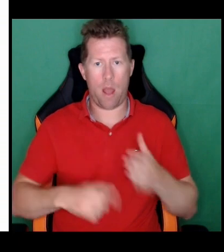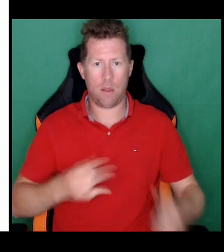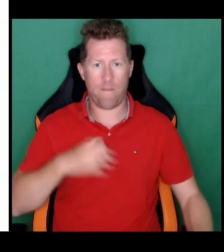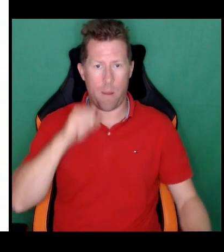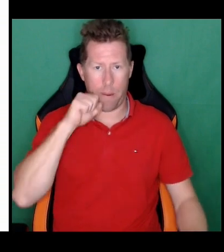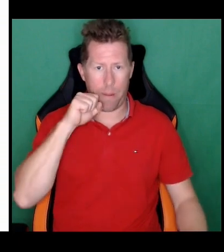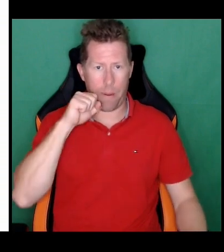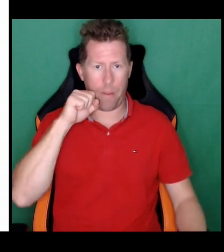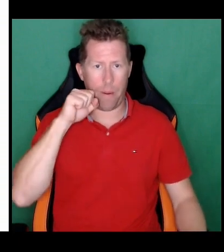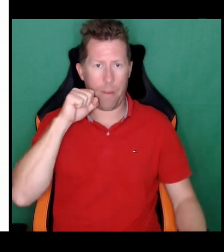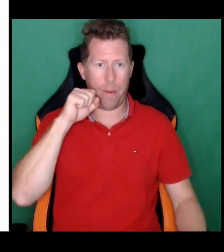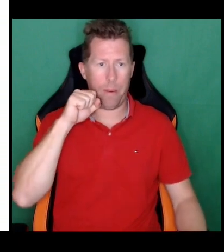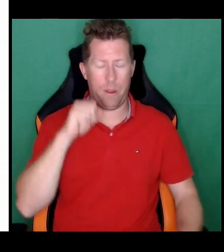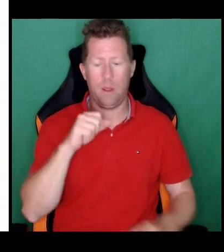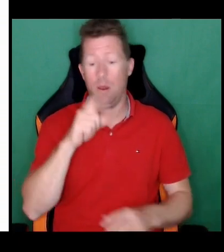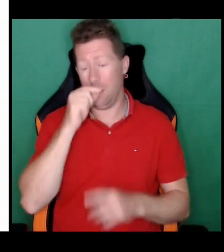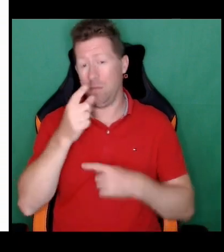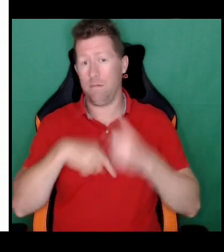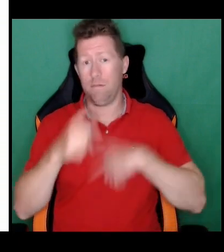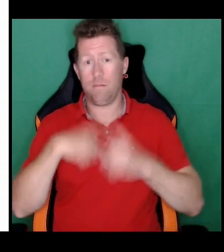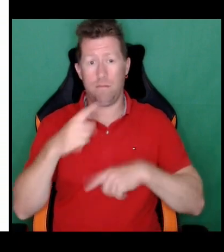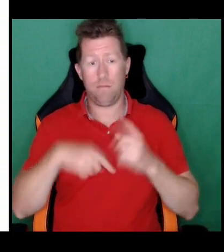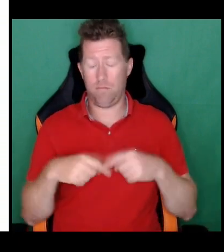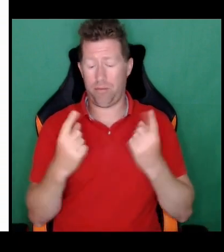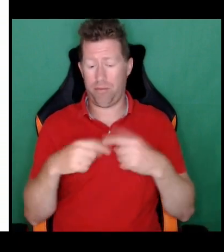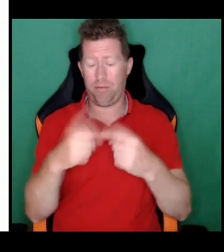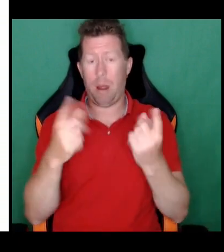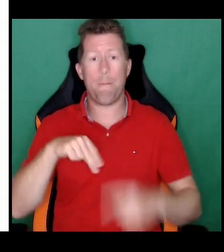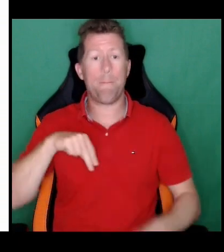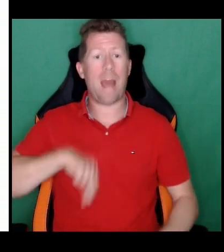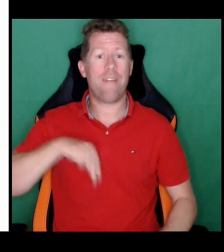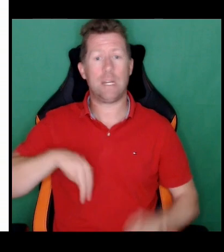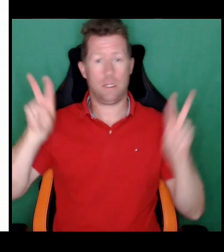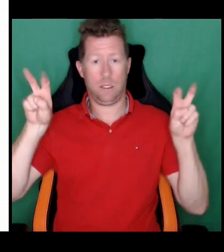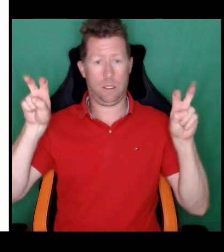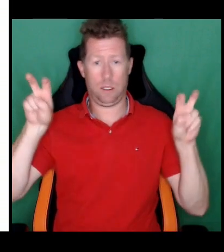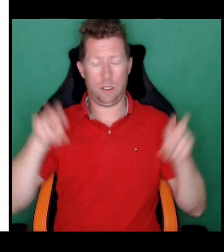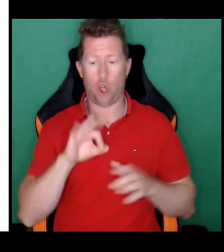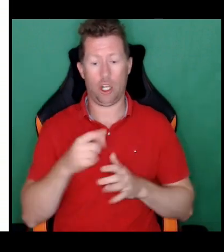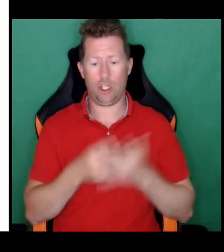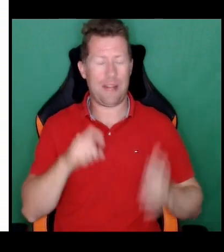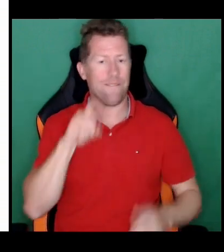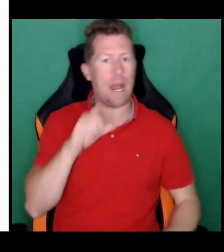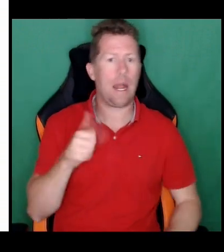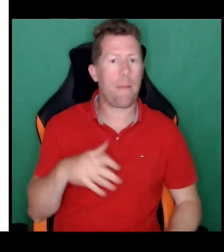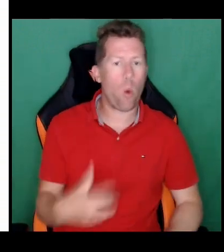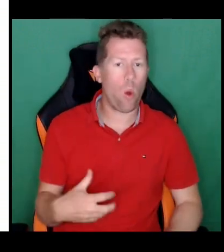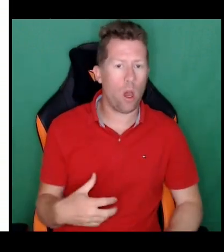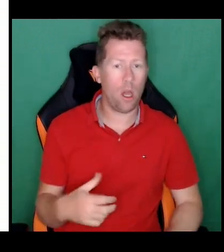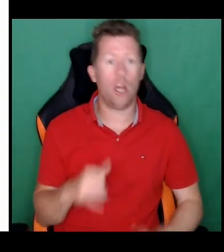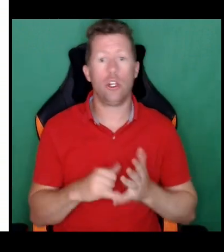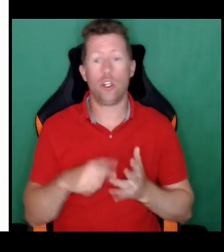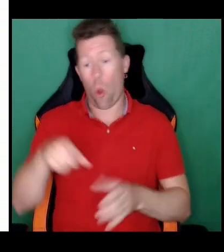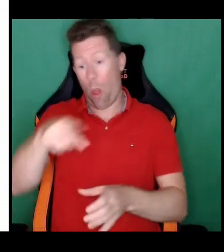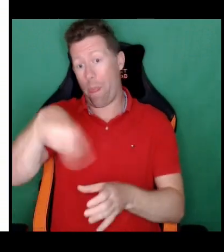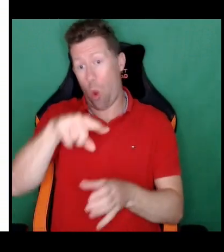They can describe a whole range of benefits to vaping that go beyond being fun, a fun thing to do. So for this segment now, it's not